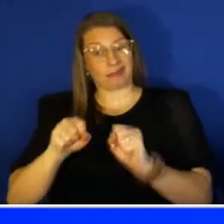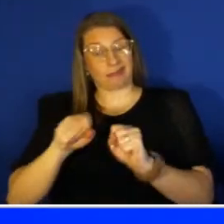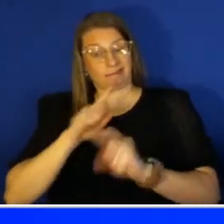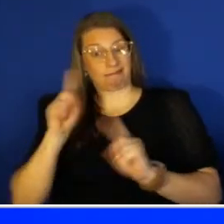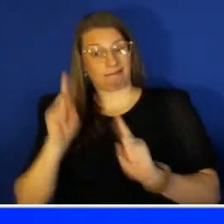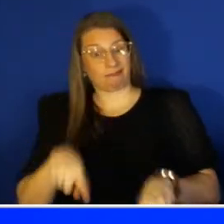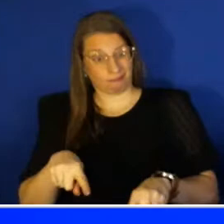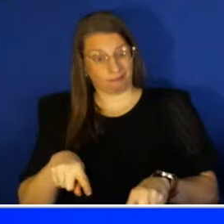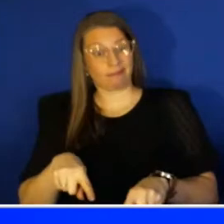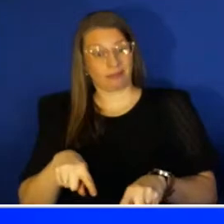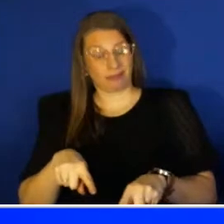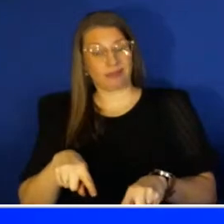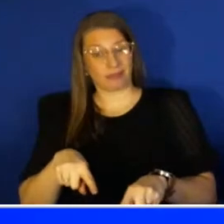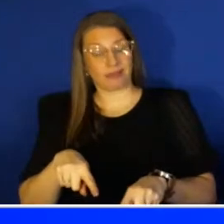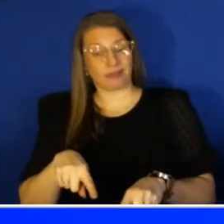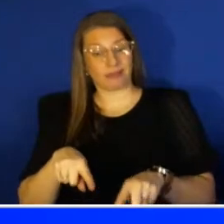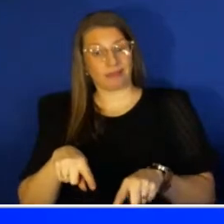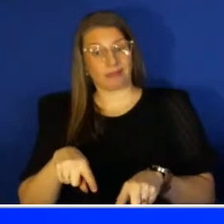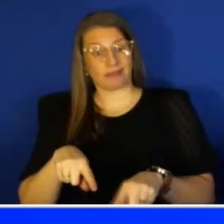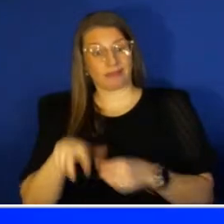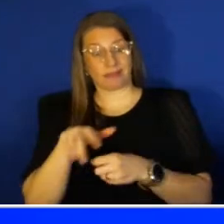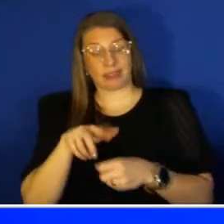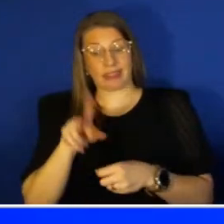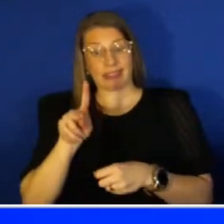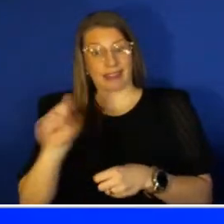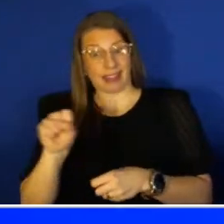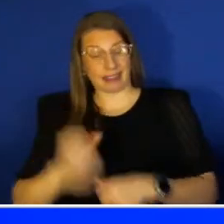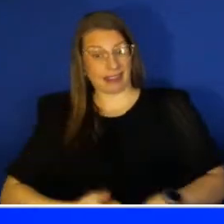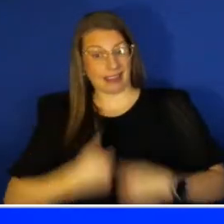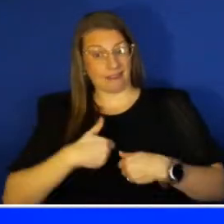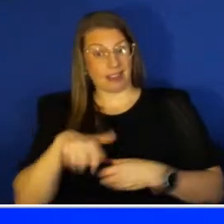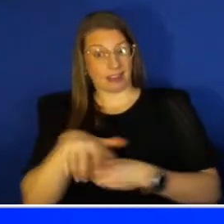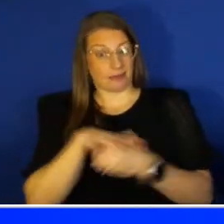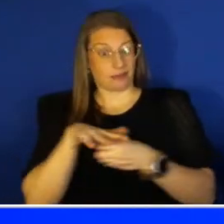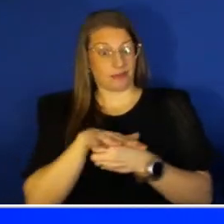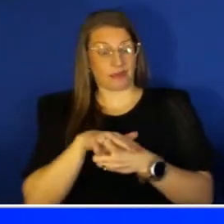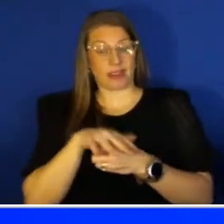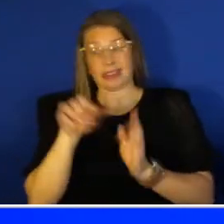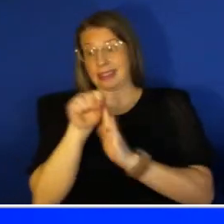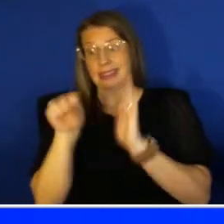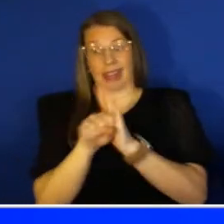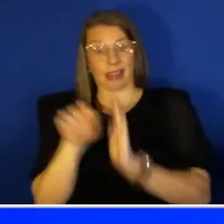who are residents of Kansas living across the state, and